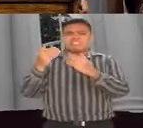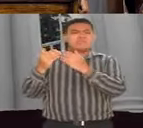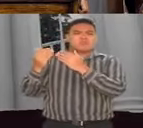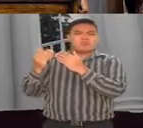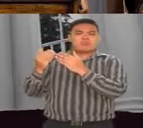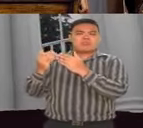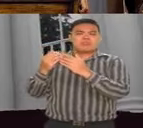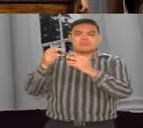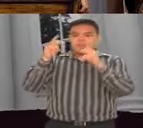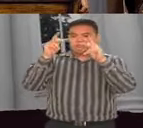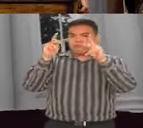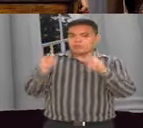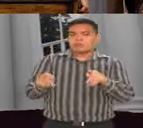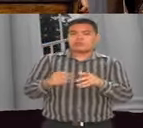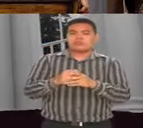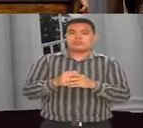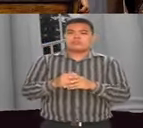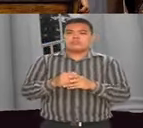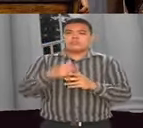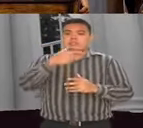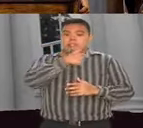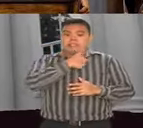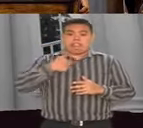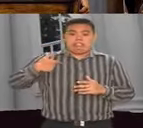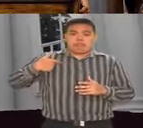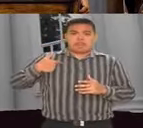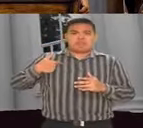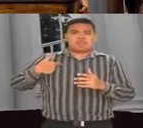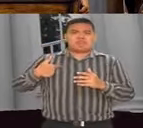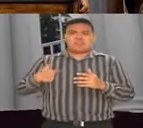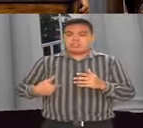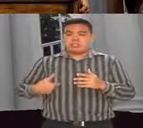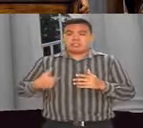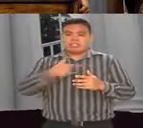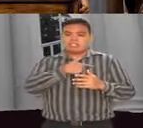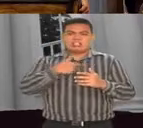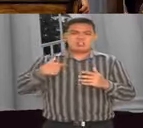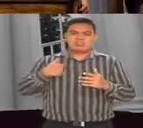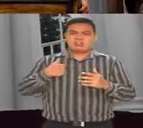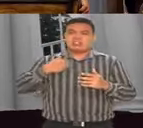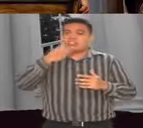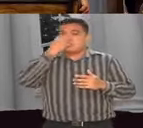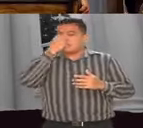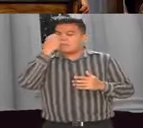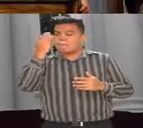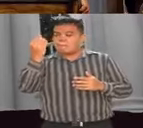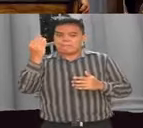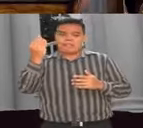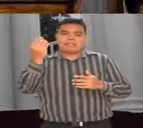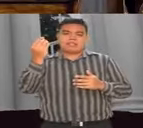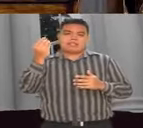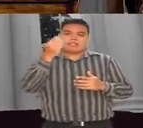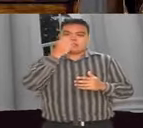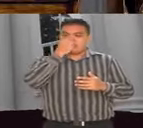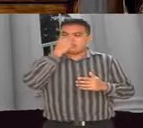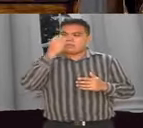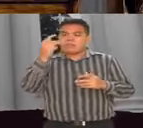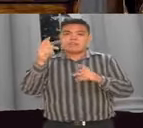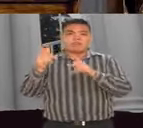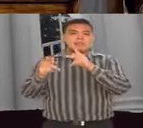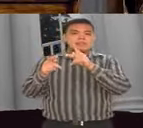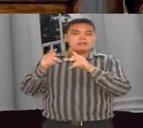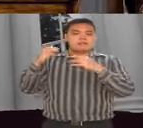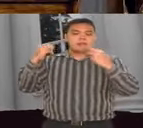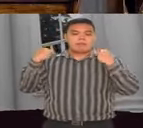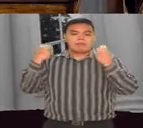the Bible says that Gideon was the least of his brethren. He was the least of his